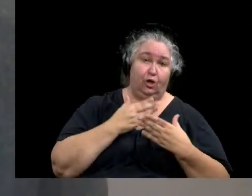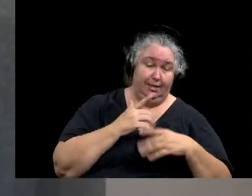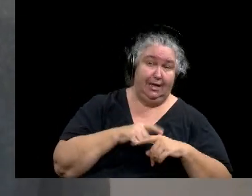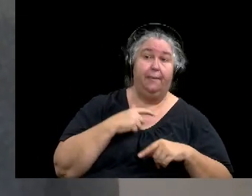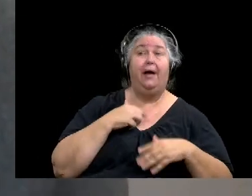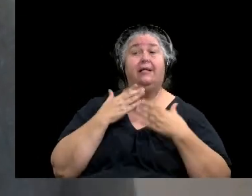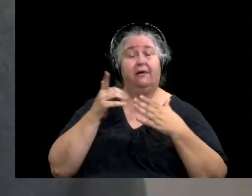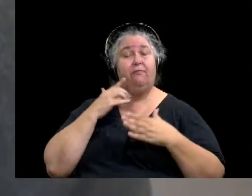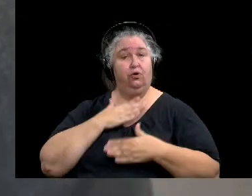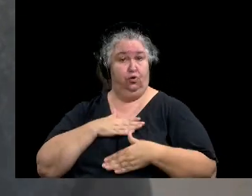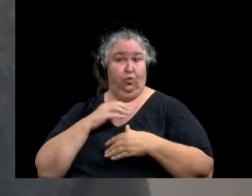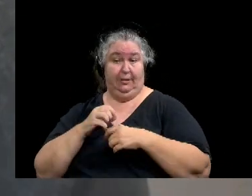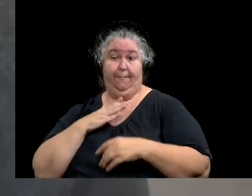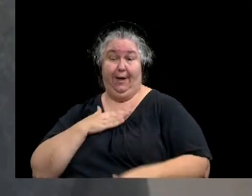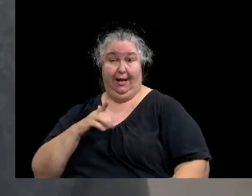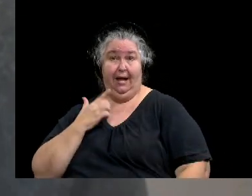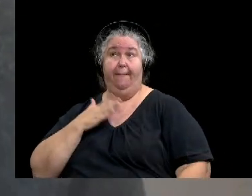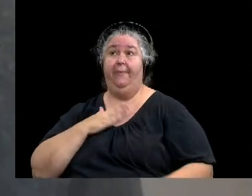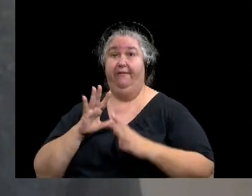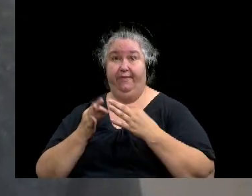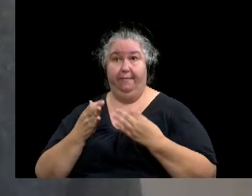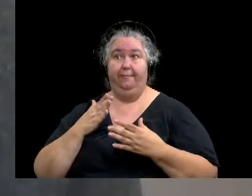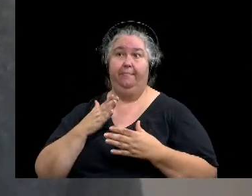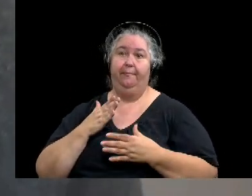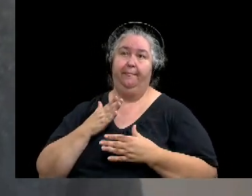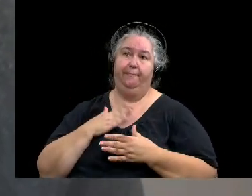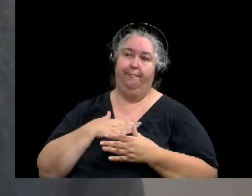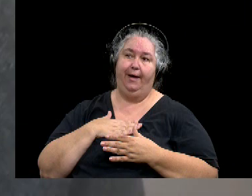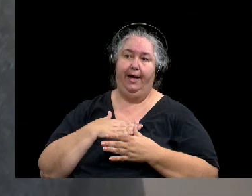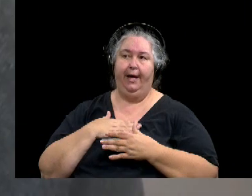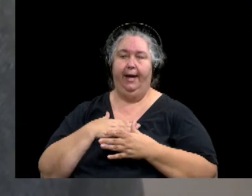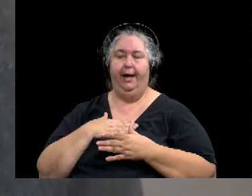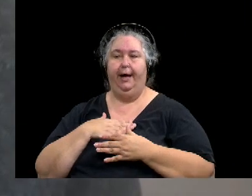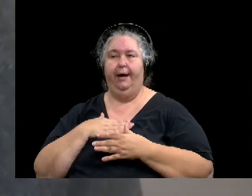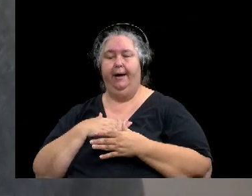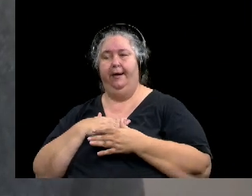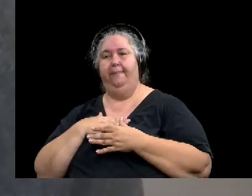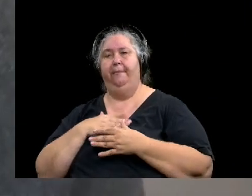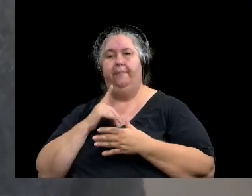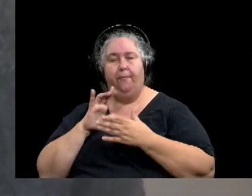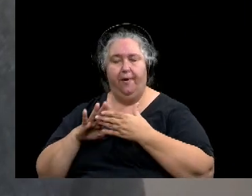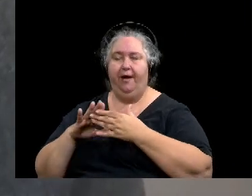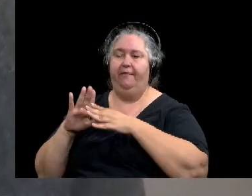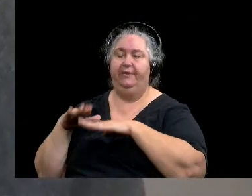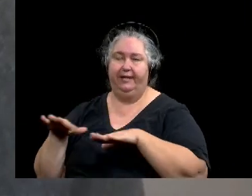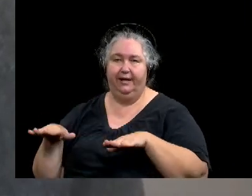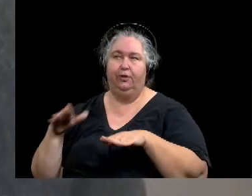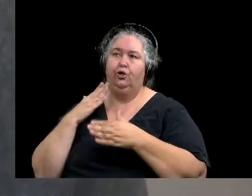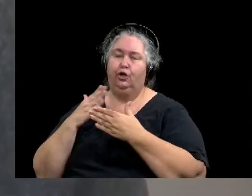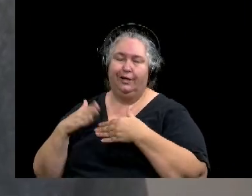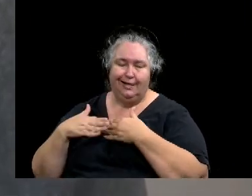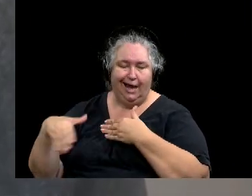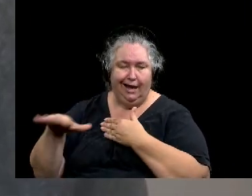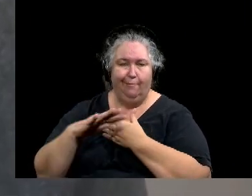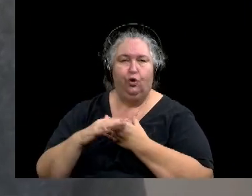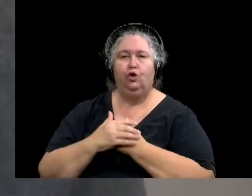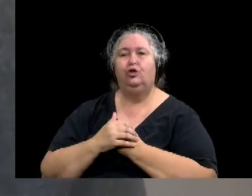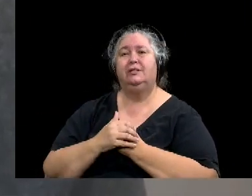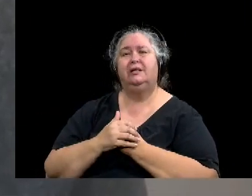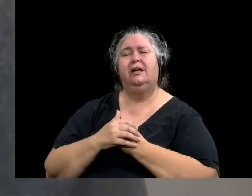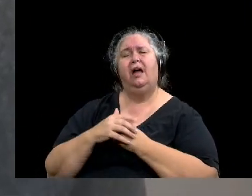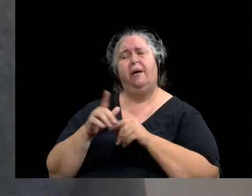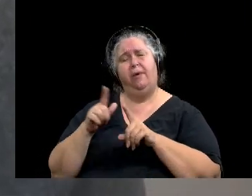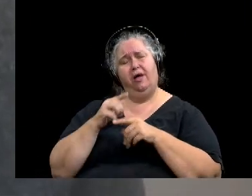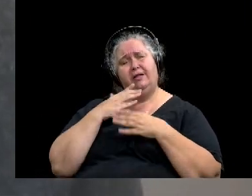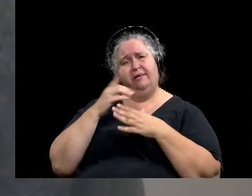for the joys in my life, like my family and my growing kiddos, and the good neighbors that I have. I'm also thankful